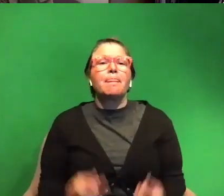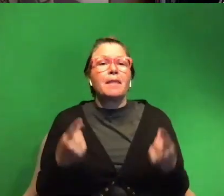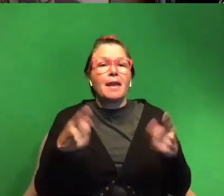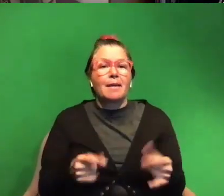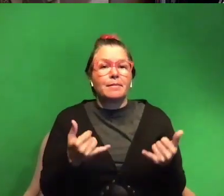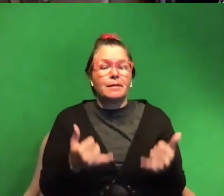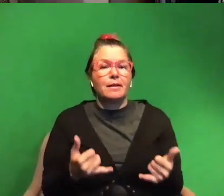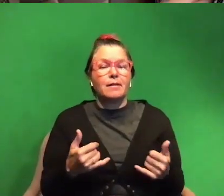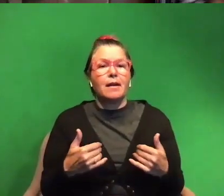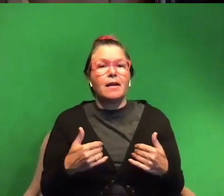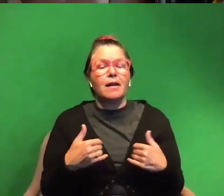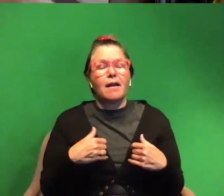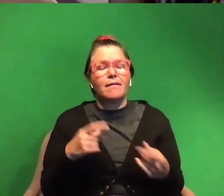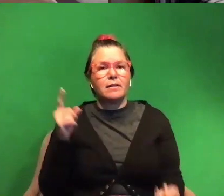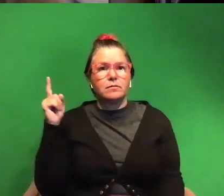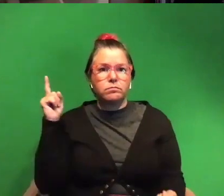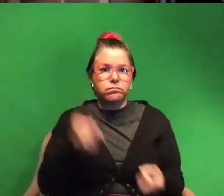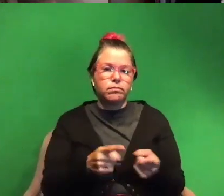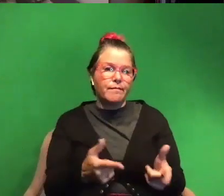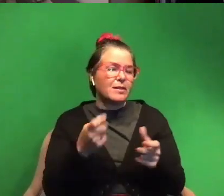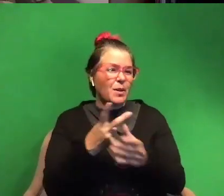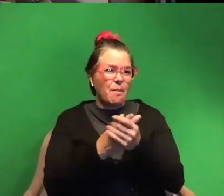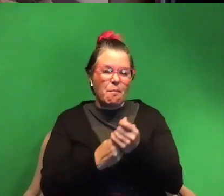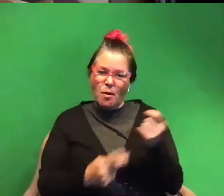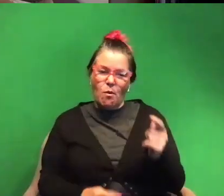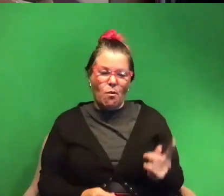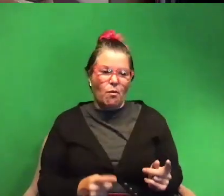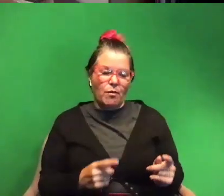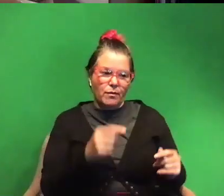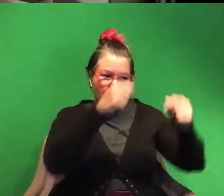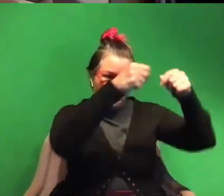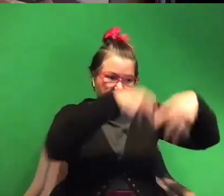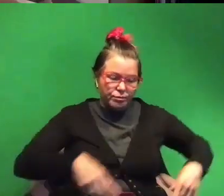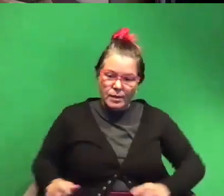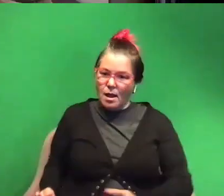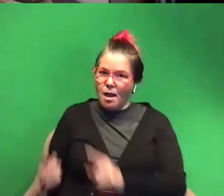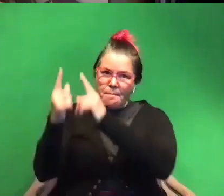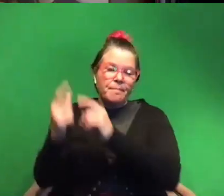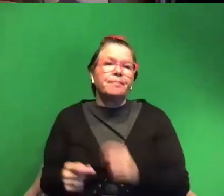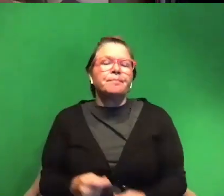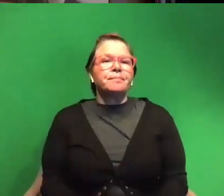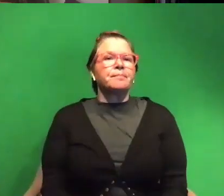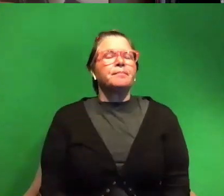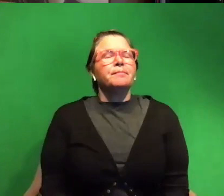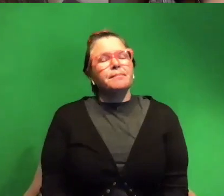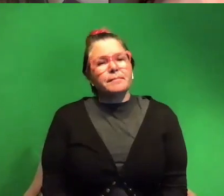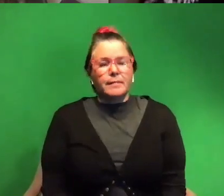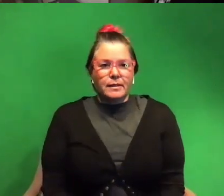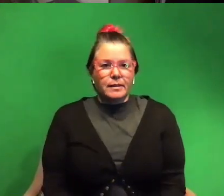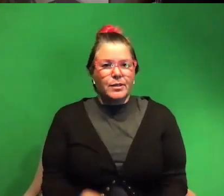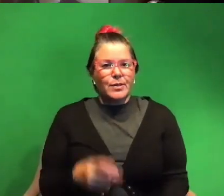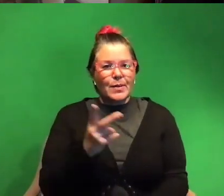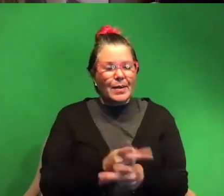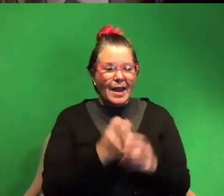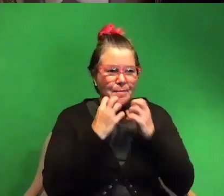we're having this sort of rapid decline on both layers at the same time. And you can't really preserve